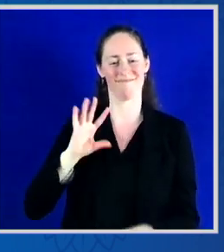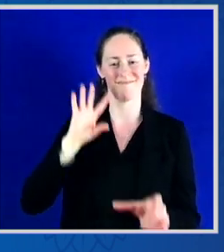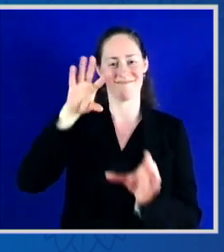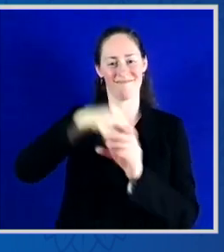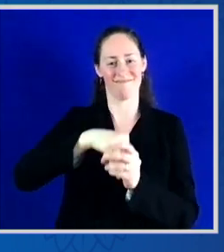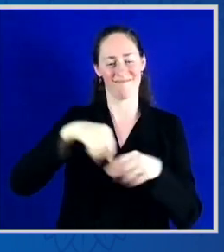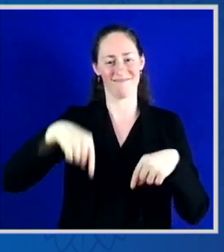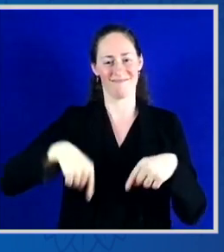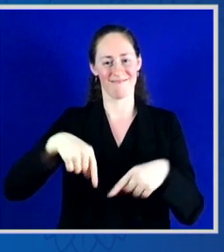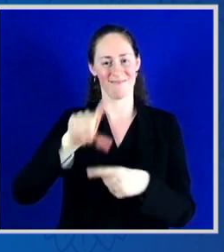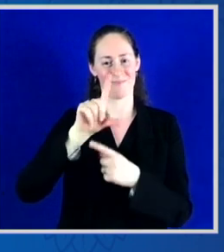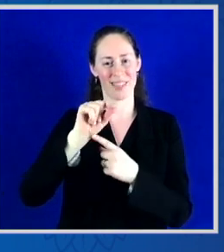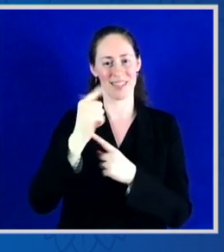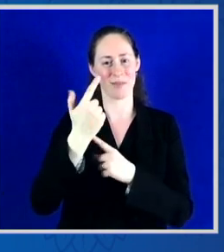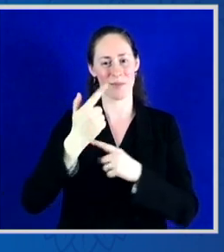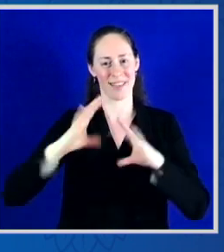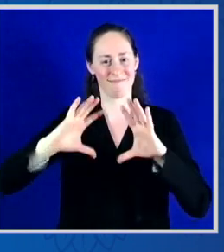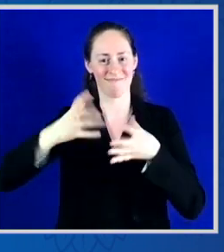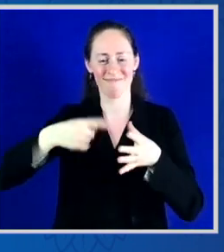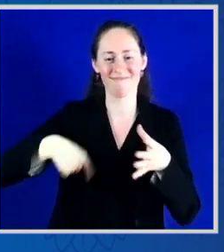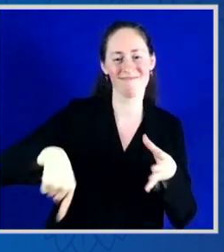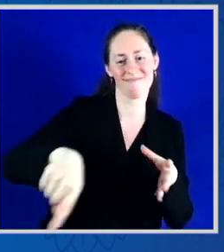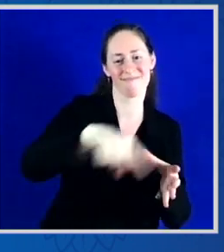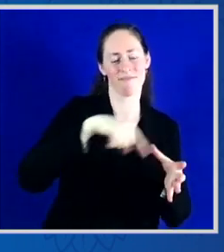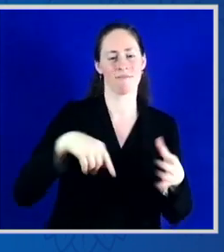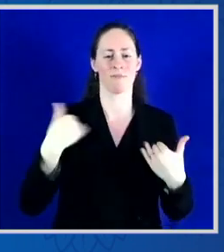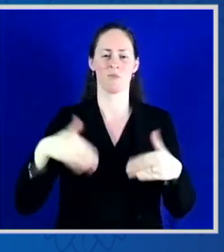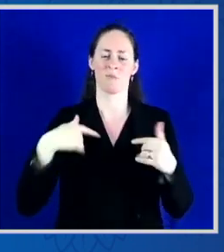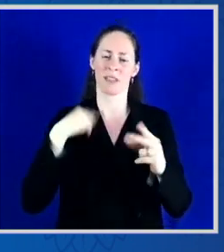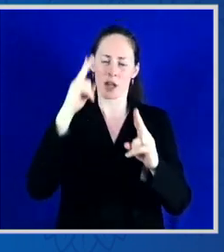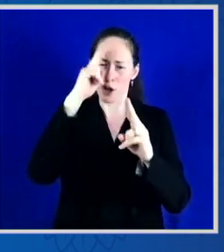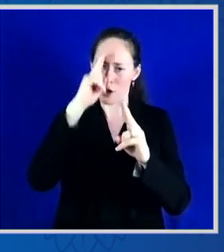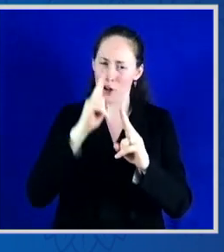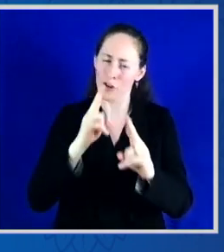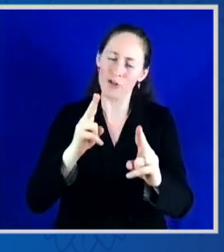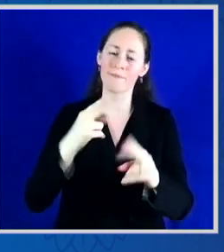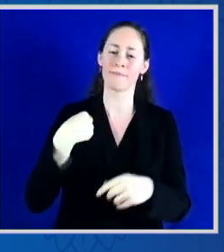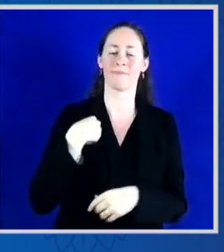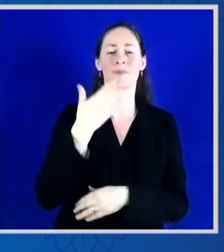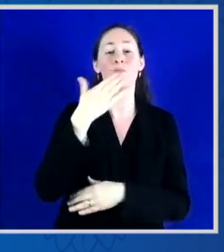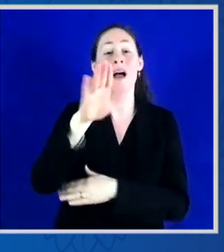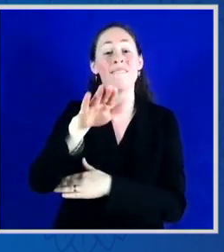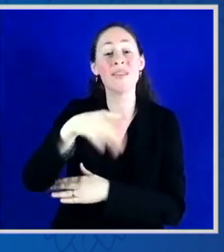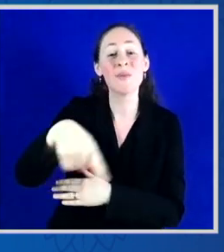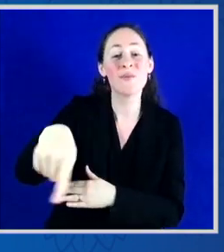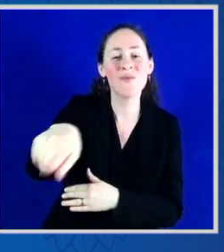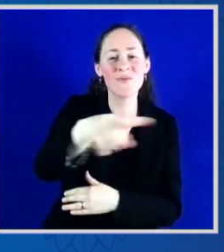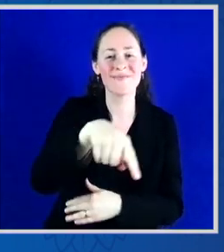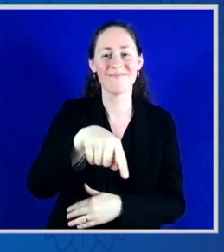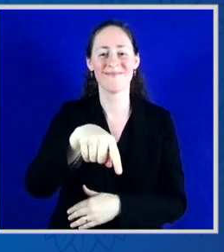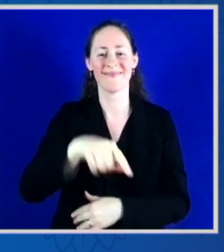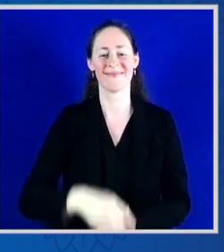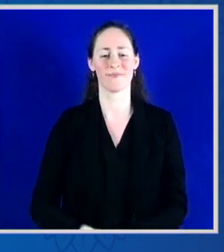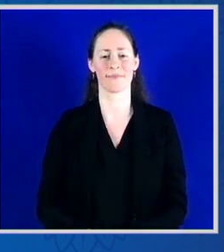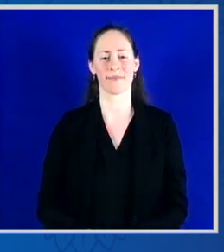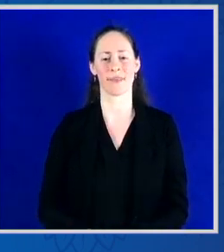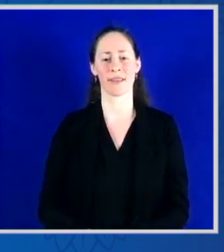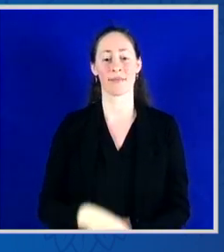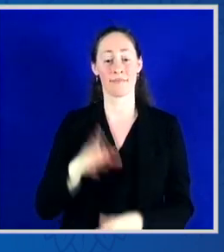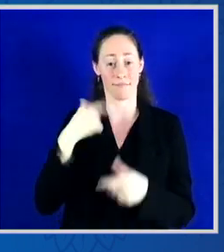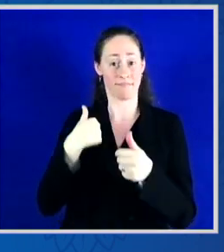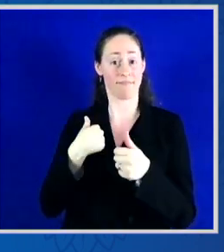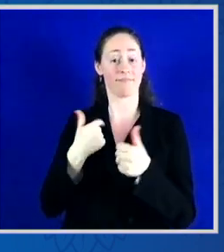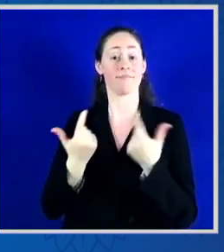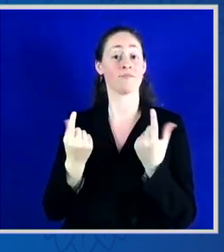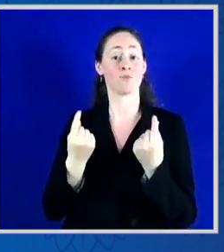honor. Thanks. And good afternoon, everyone. My name is Isabel Vallivian, and I am the Executive Director of Virginia's ACA